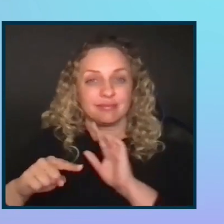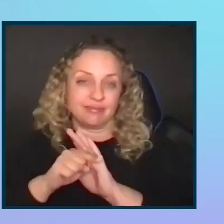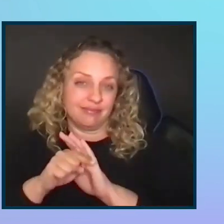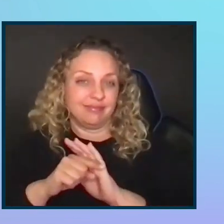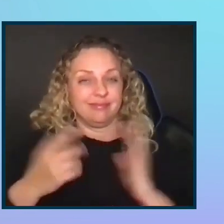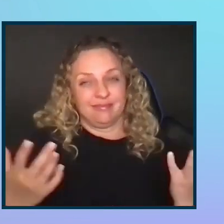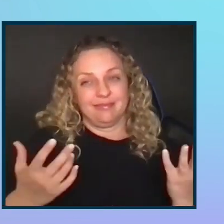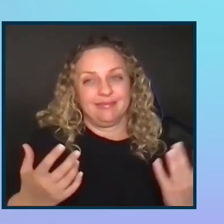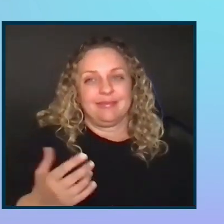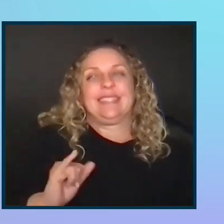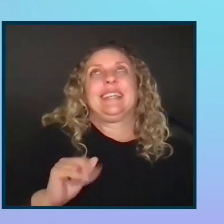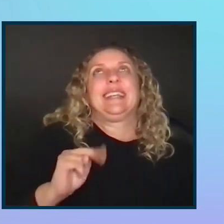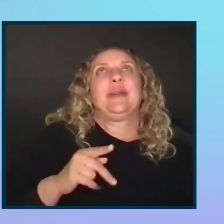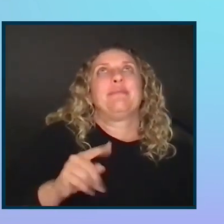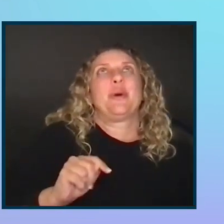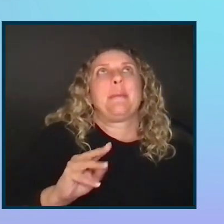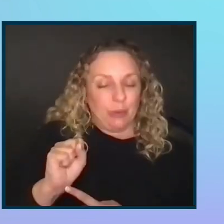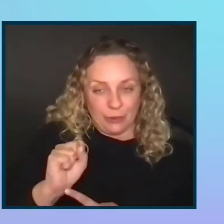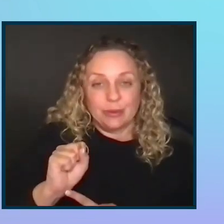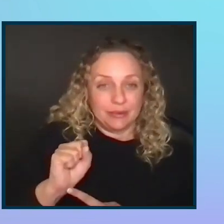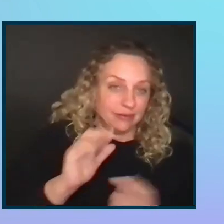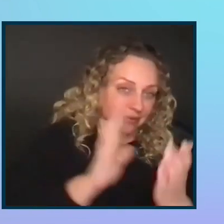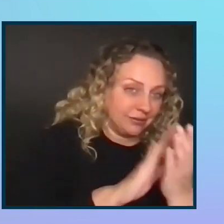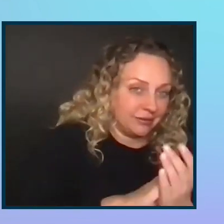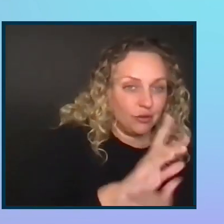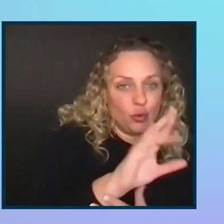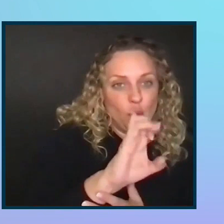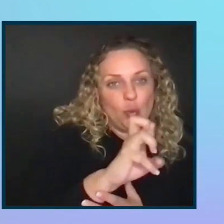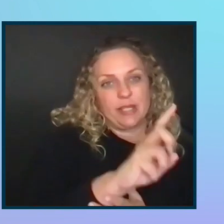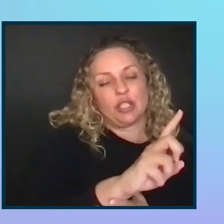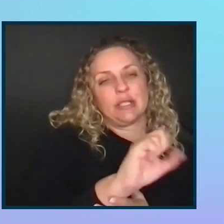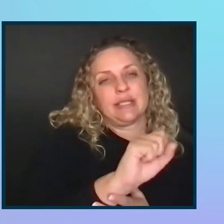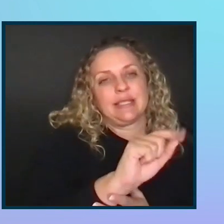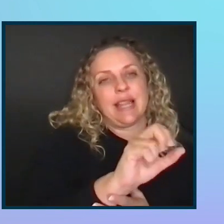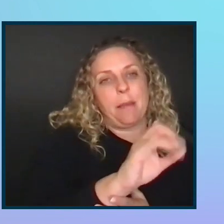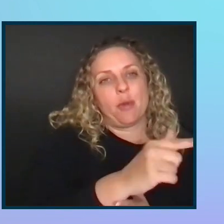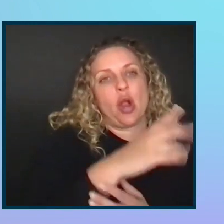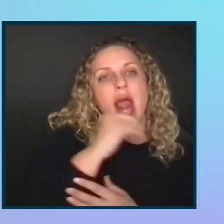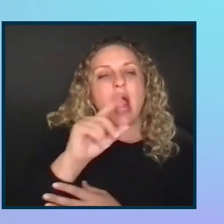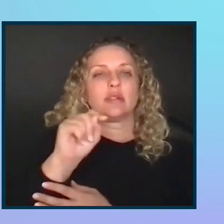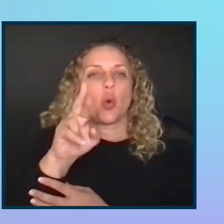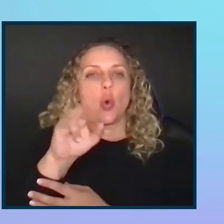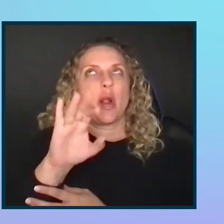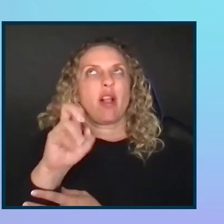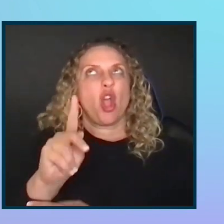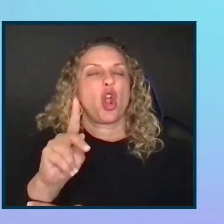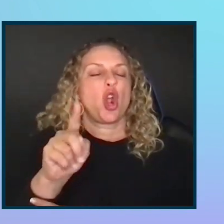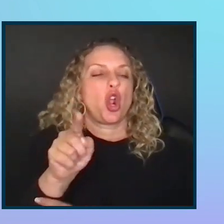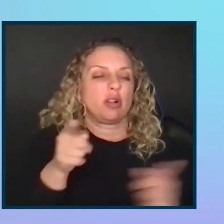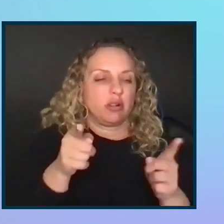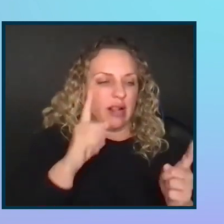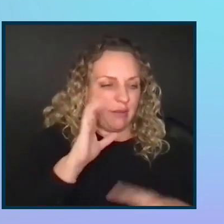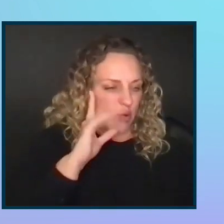Oh, input masks. Yes. Richard Steinberg and Tori Clark, who did a presentation. I'm pretty sure it was for, I don't